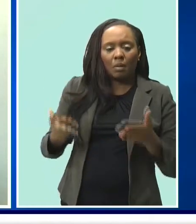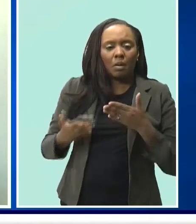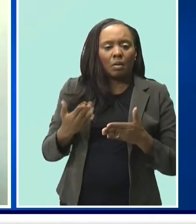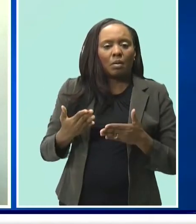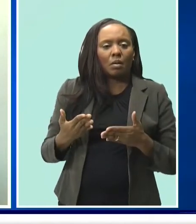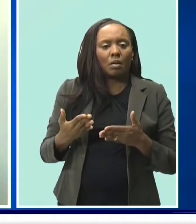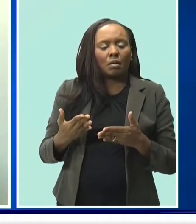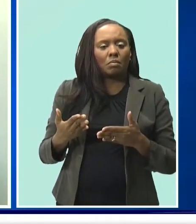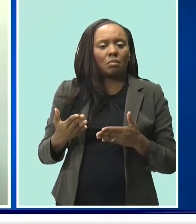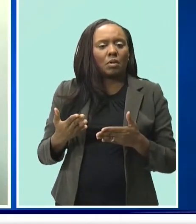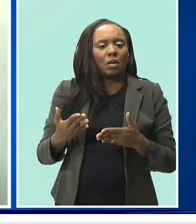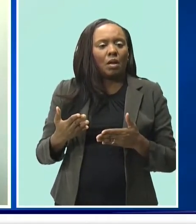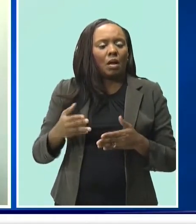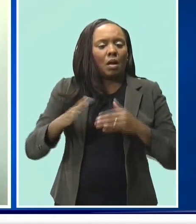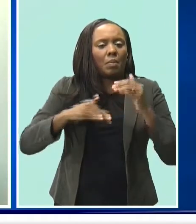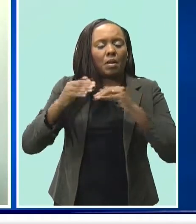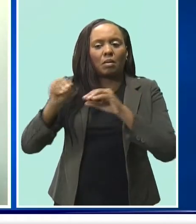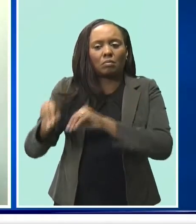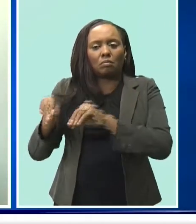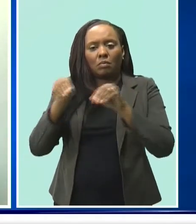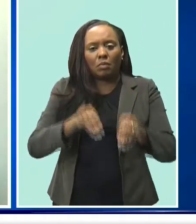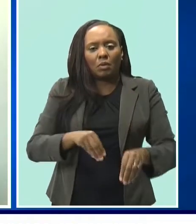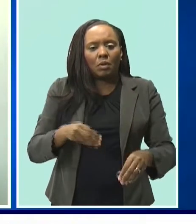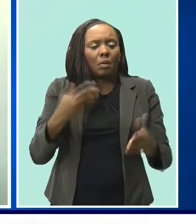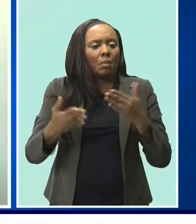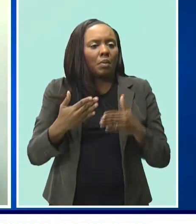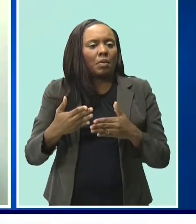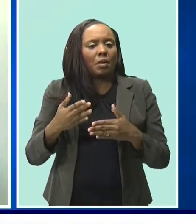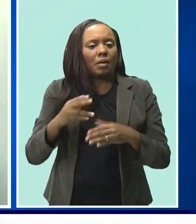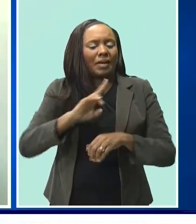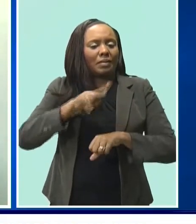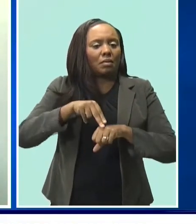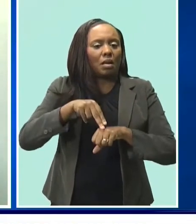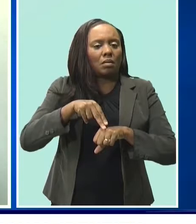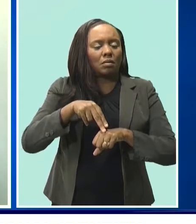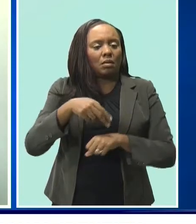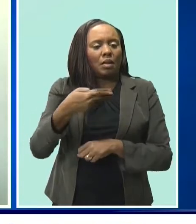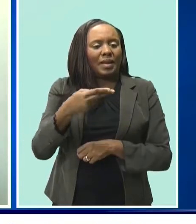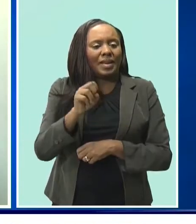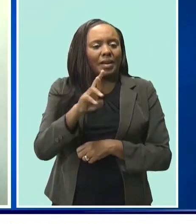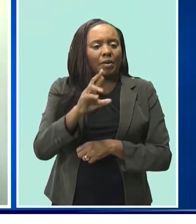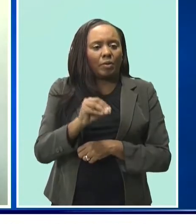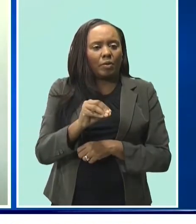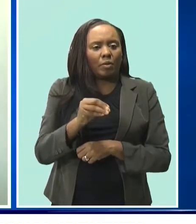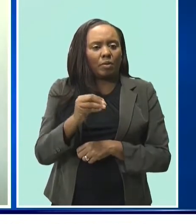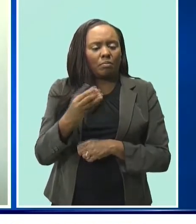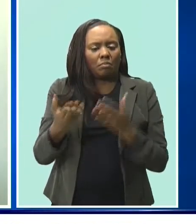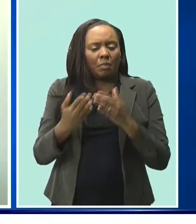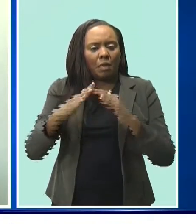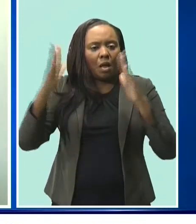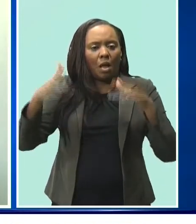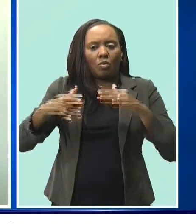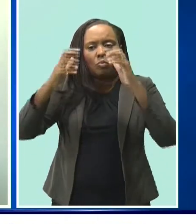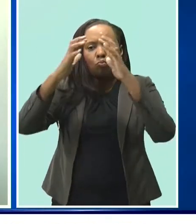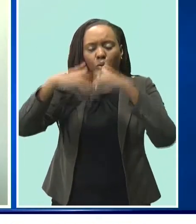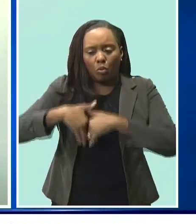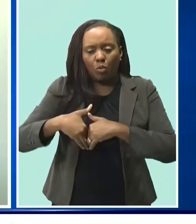be overstated. Now, just yesterday, COVID-19 czar Richard Carter warned that Barbadians